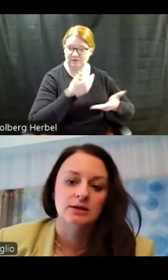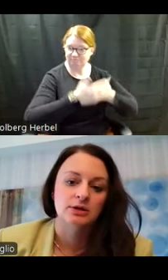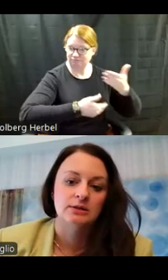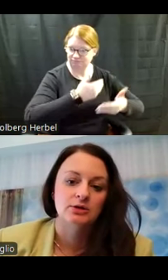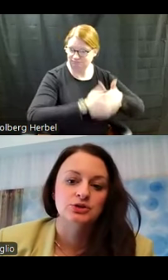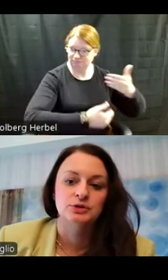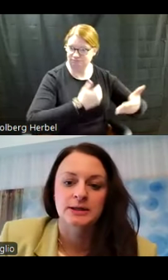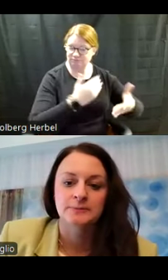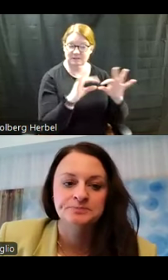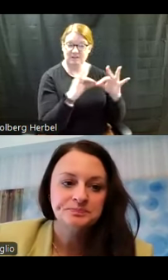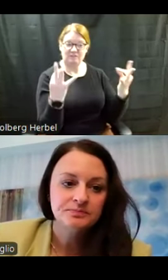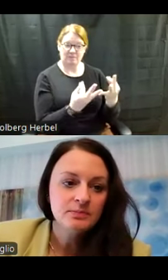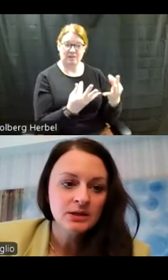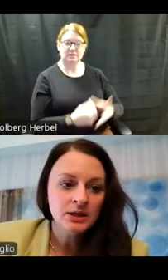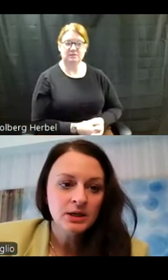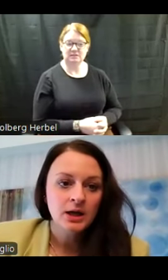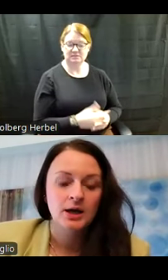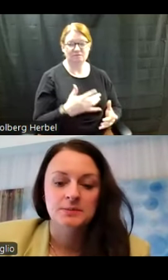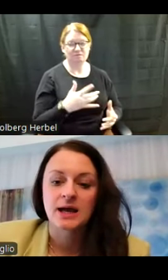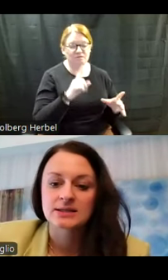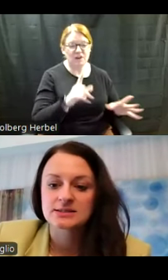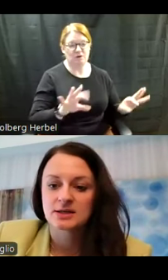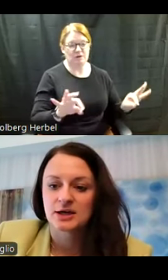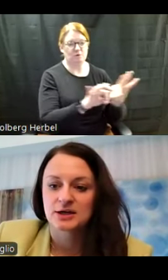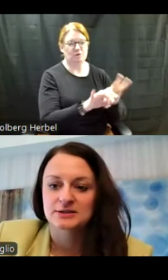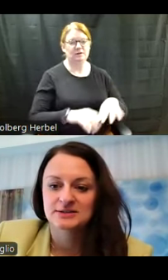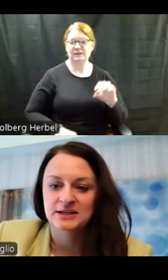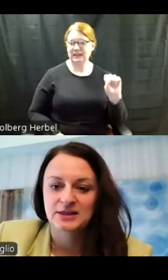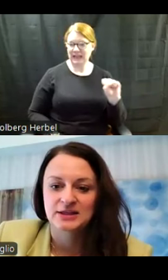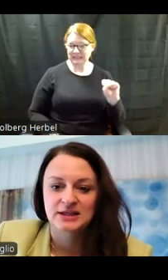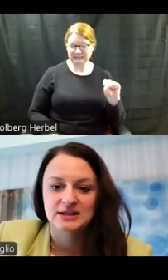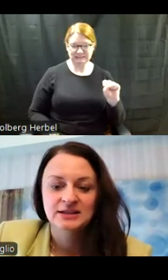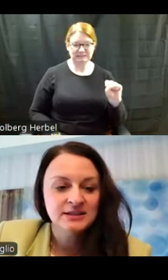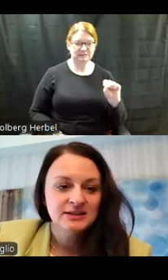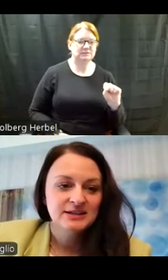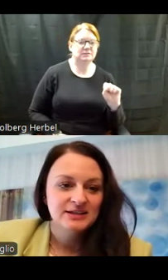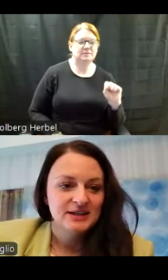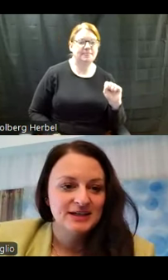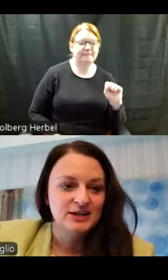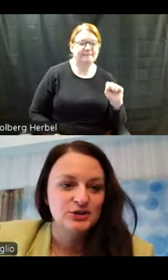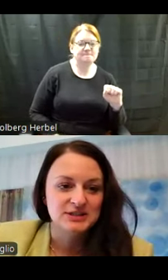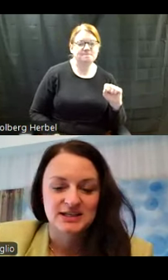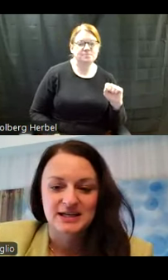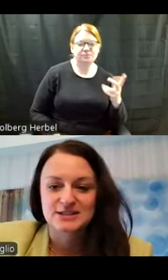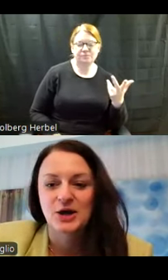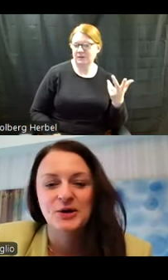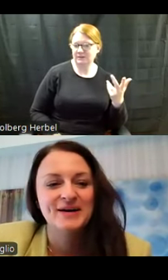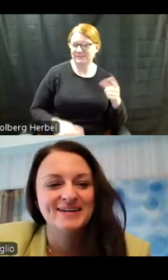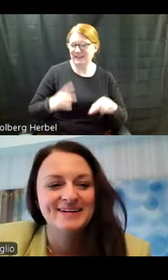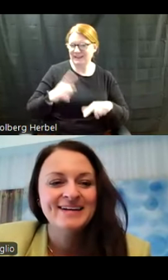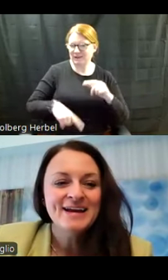in their journey. The S, I think they couldn't decide,